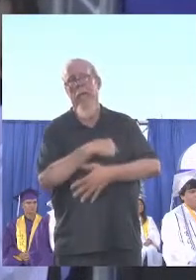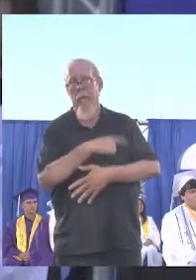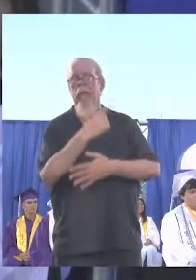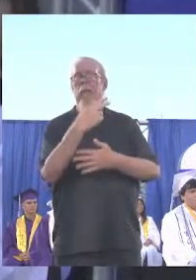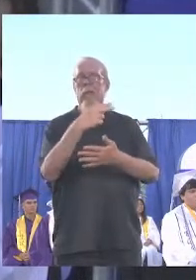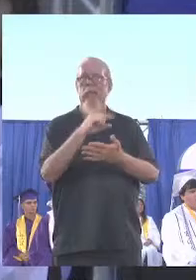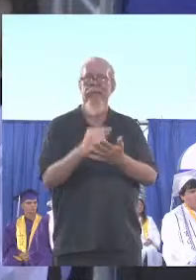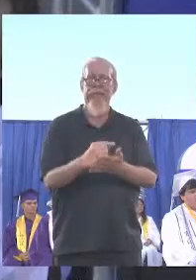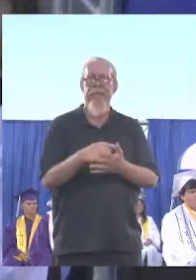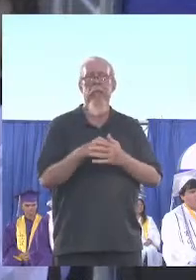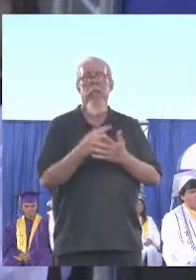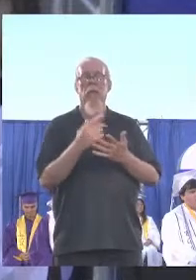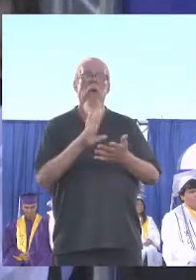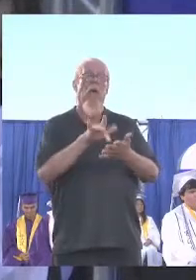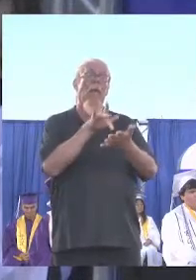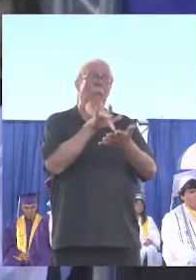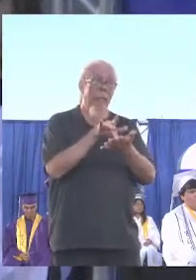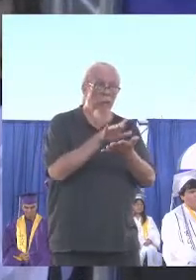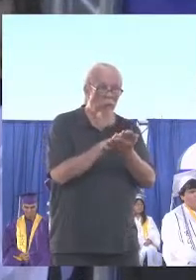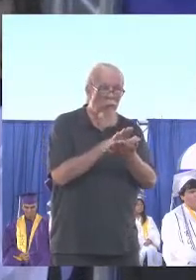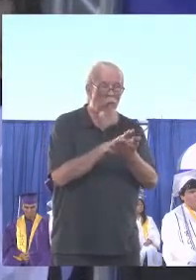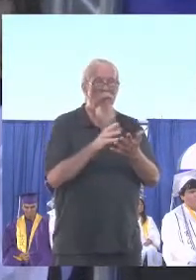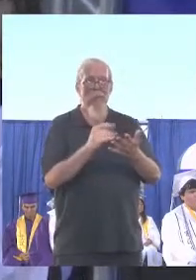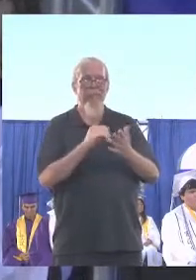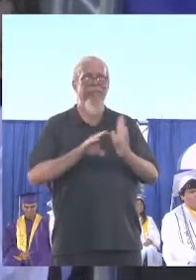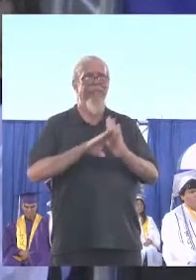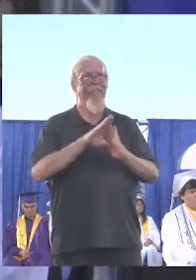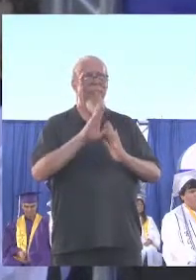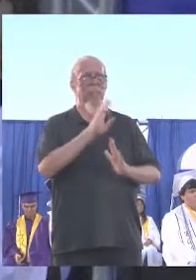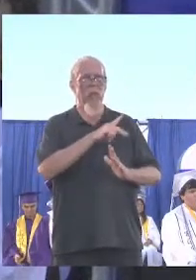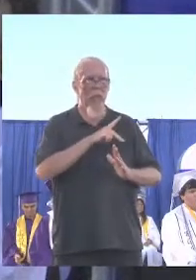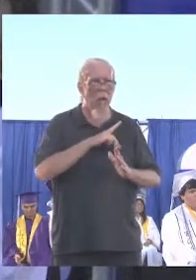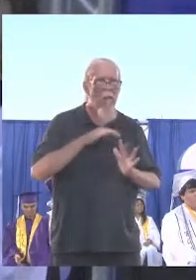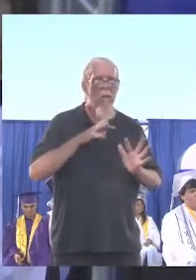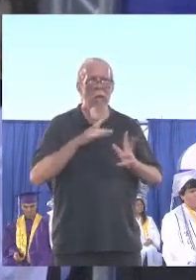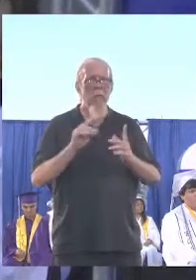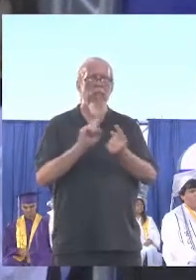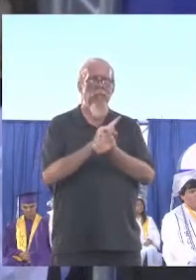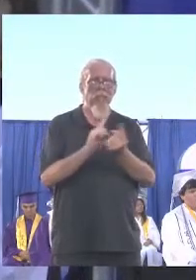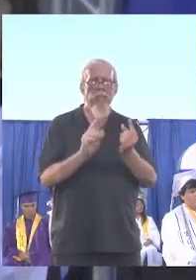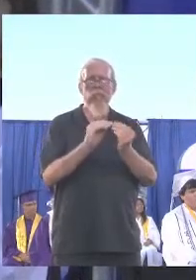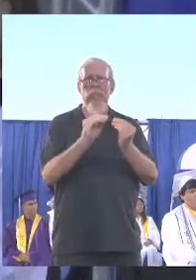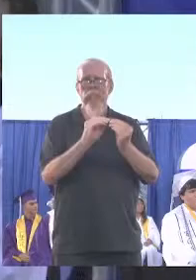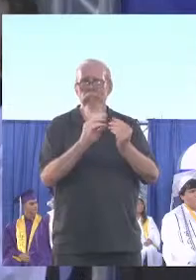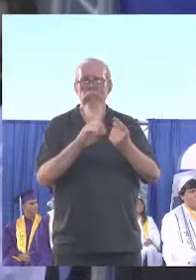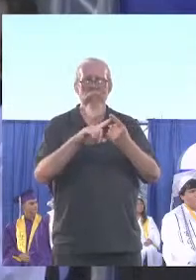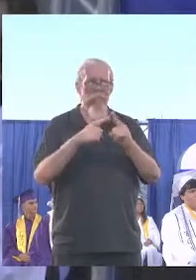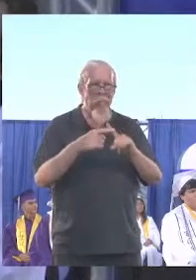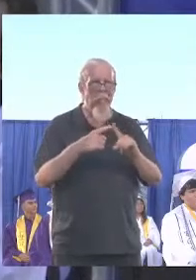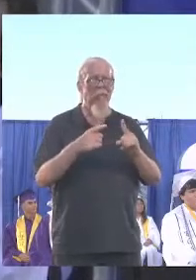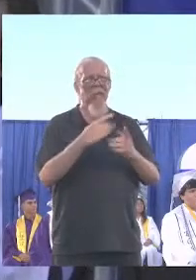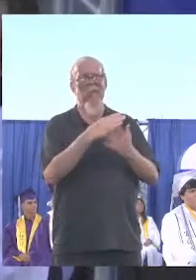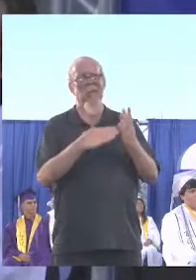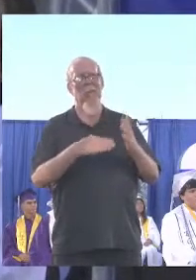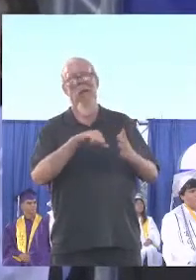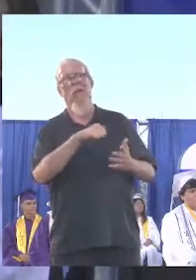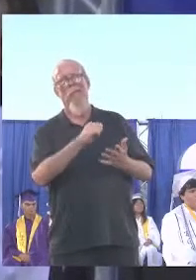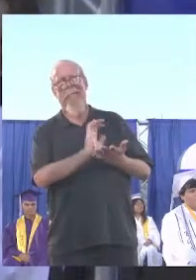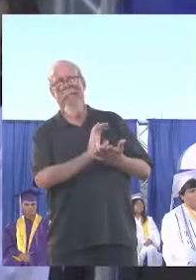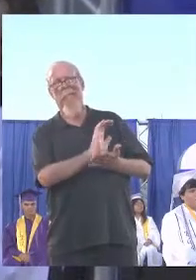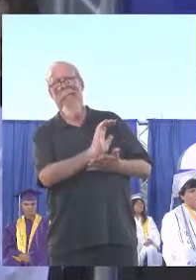questionable decisions and to fully develop a personality. We made more unforgettable friends and memories that we wish we could forget. We grew up when the whole